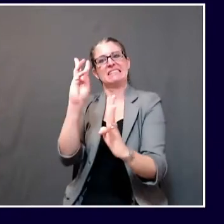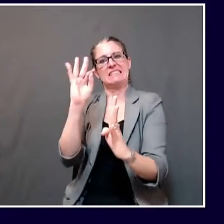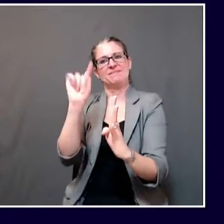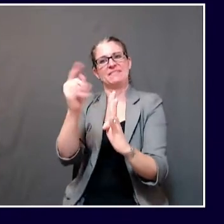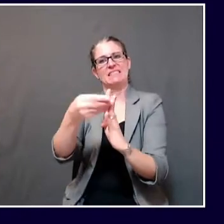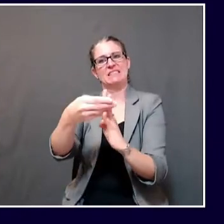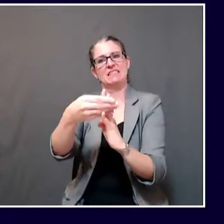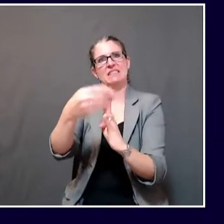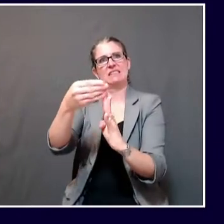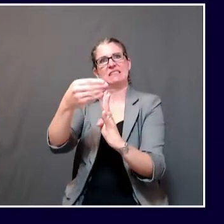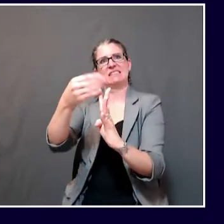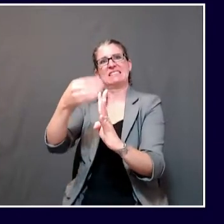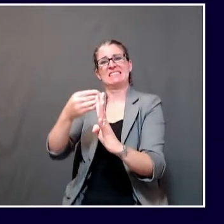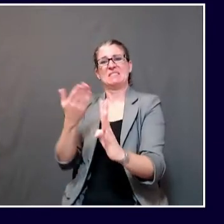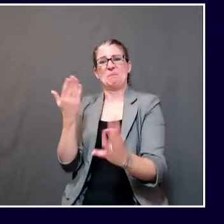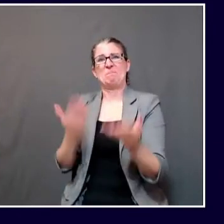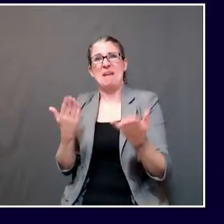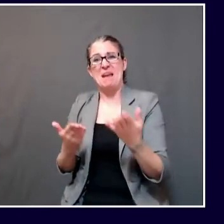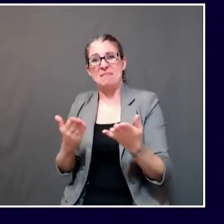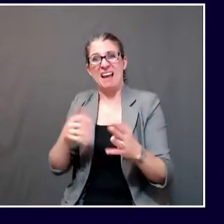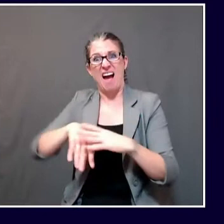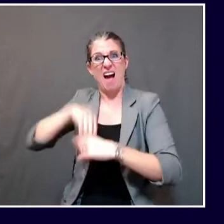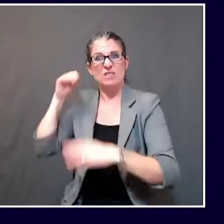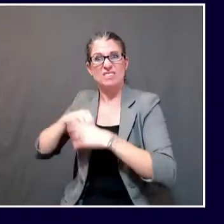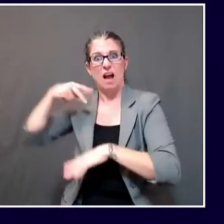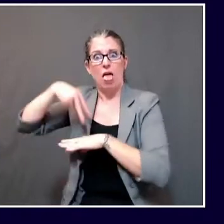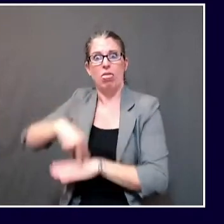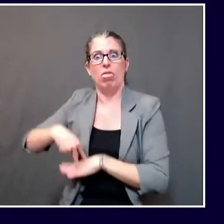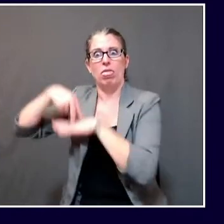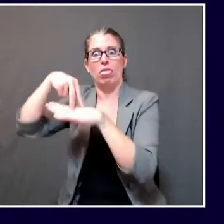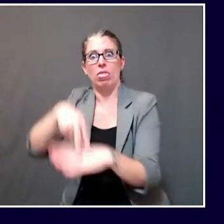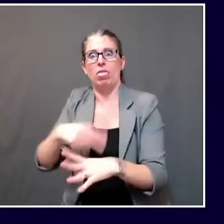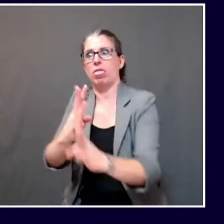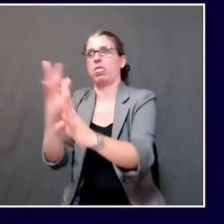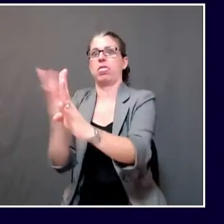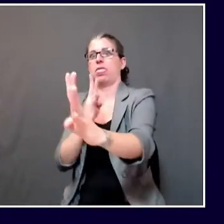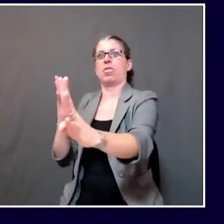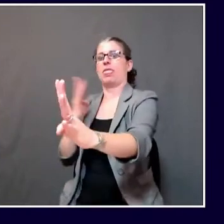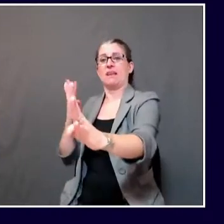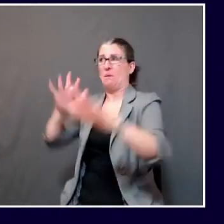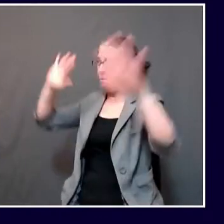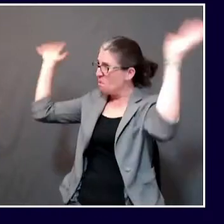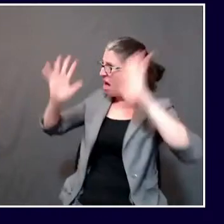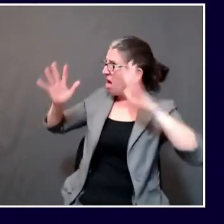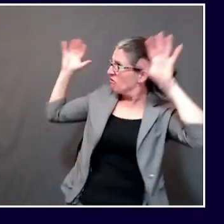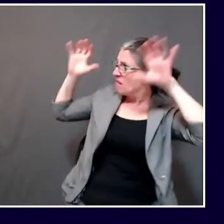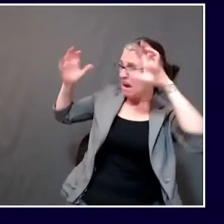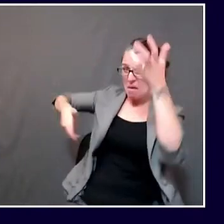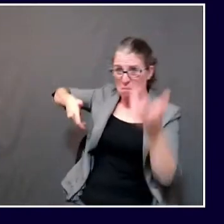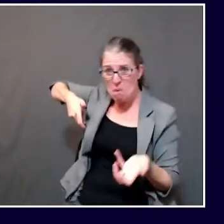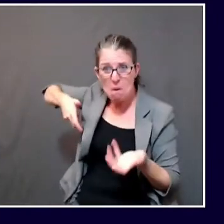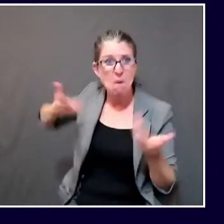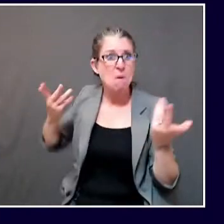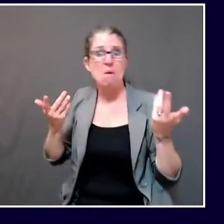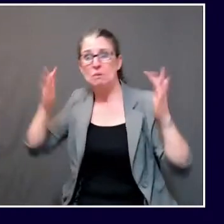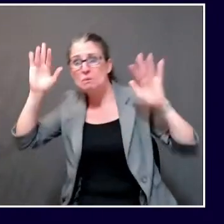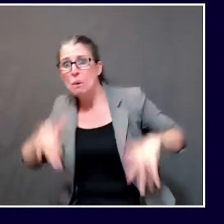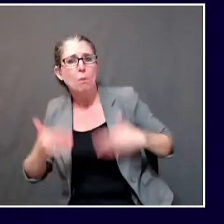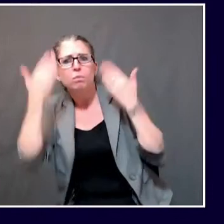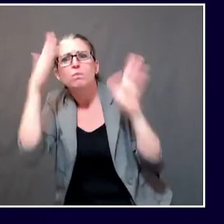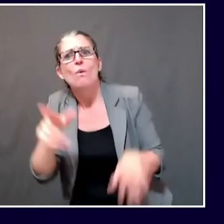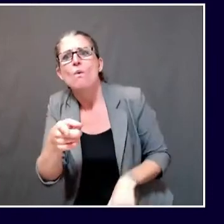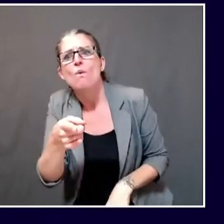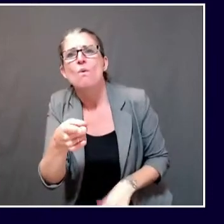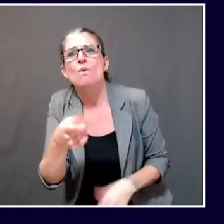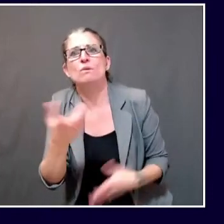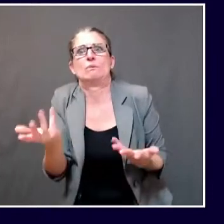be prepared for the weather and dress accordingly. We are providing personal protective equipment for election workers and requiring the use of masks